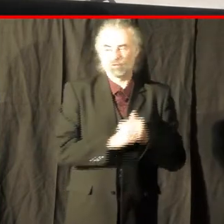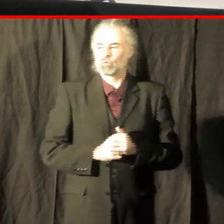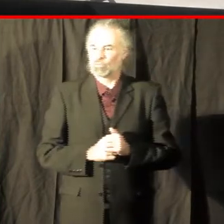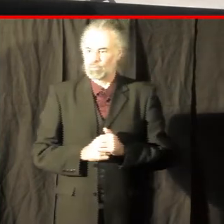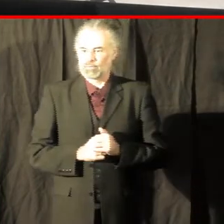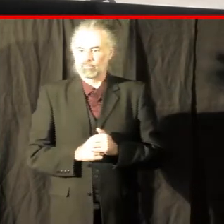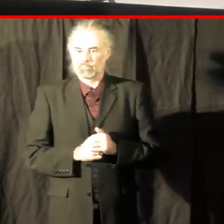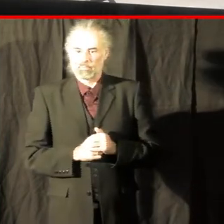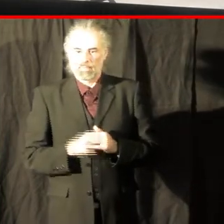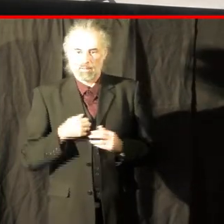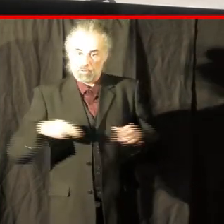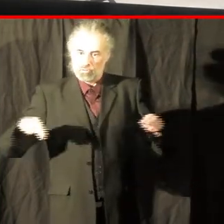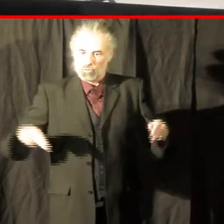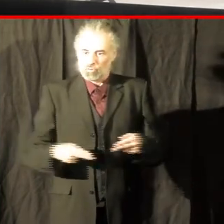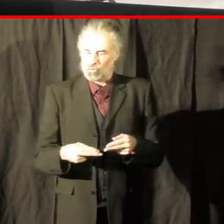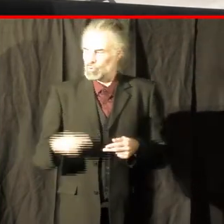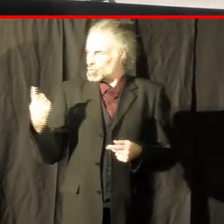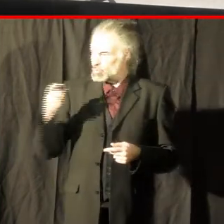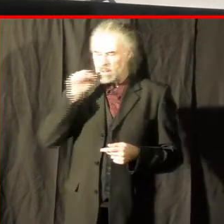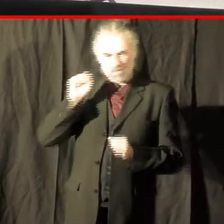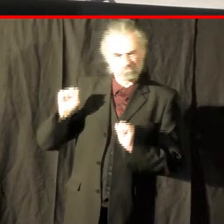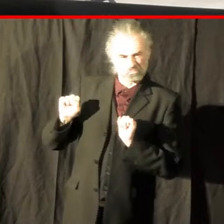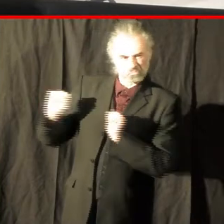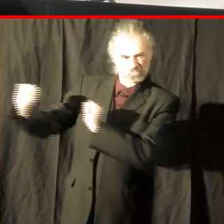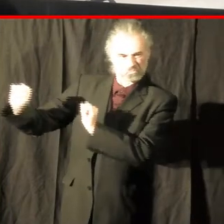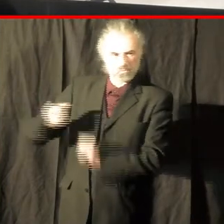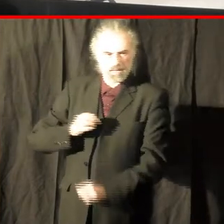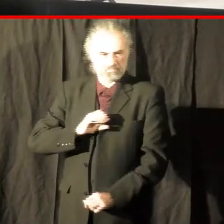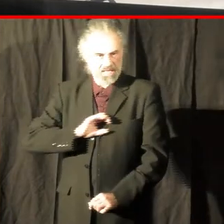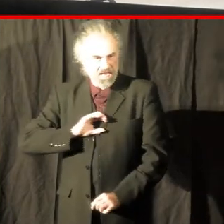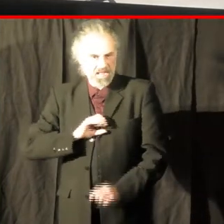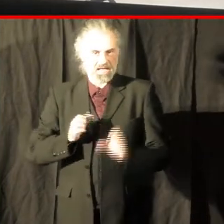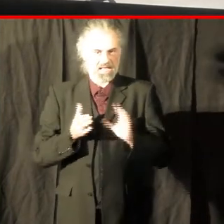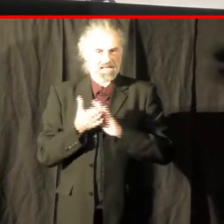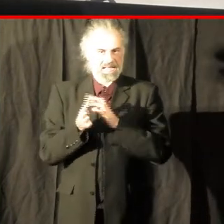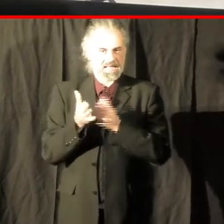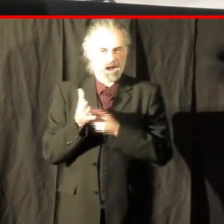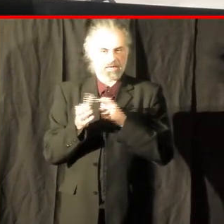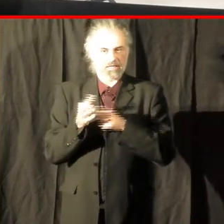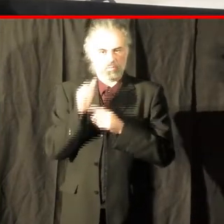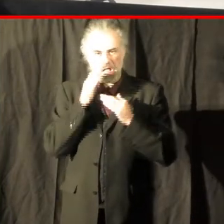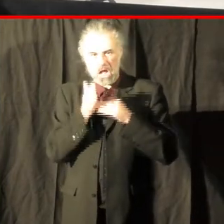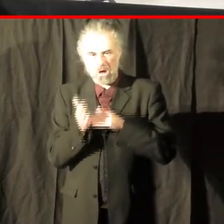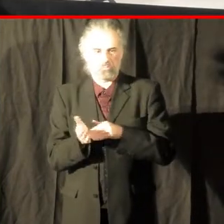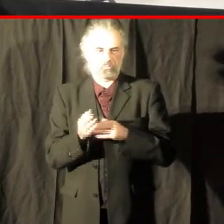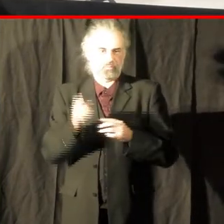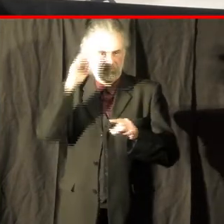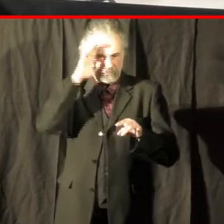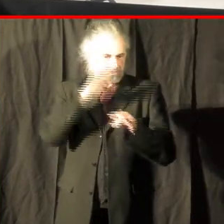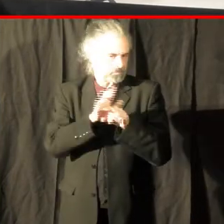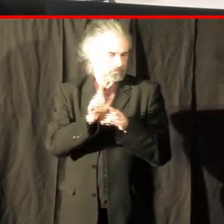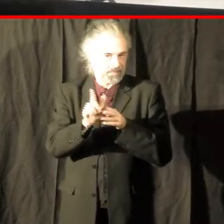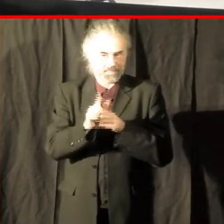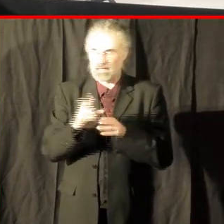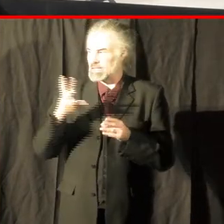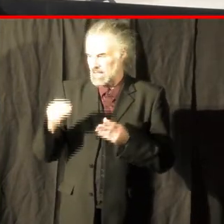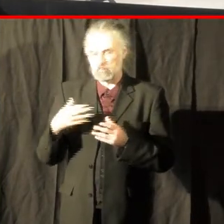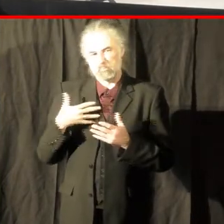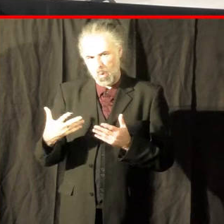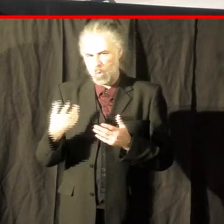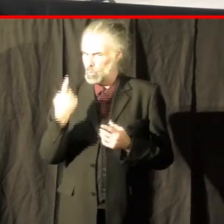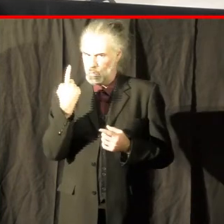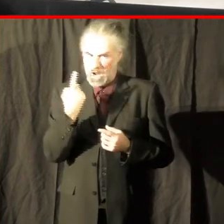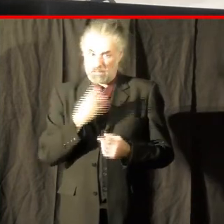will be playing. So try and remember who they're going to play, because it will help save confusion later on. Some of our actors are playing more than one